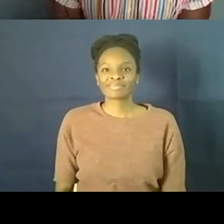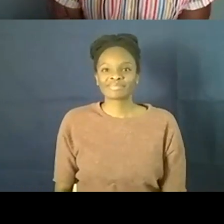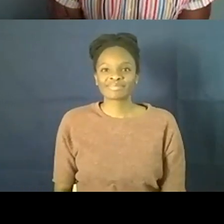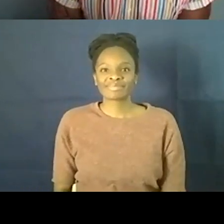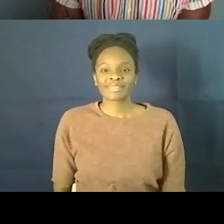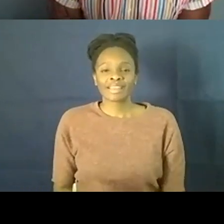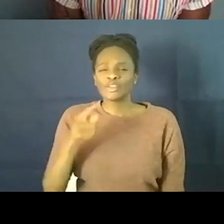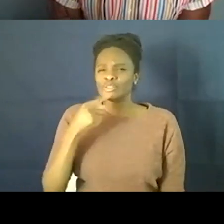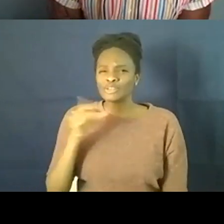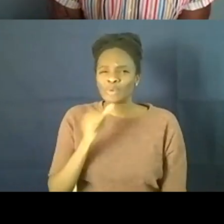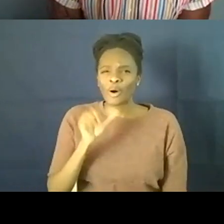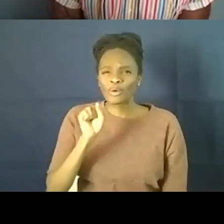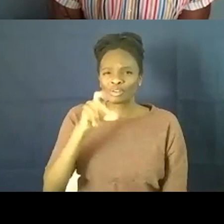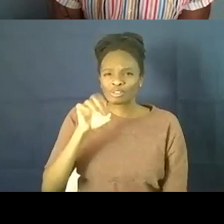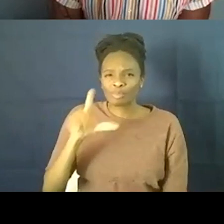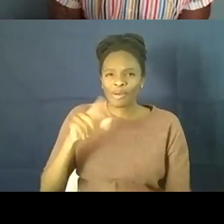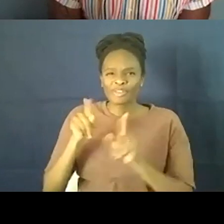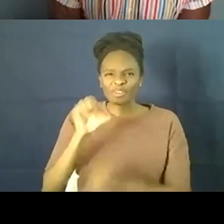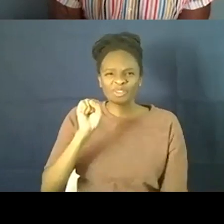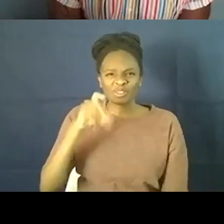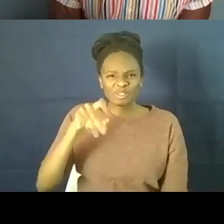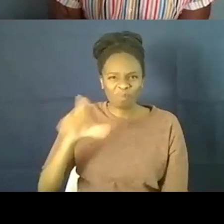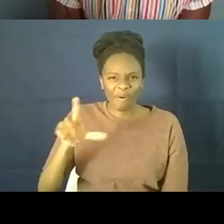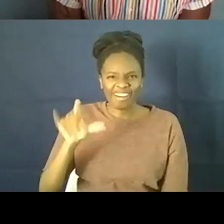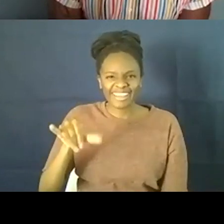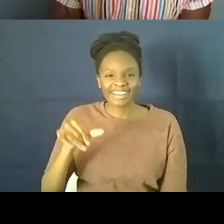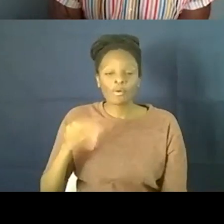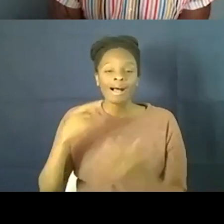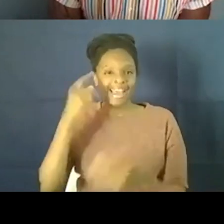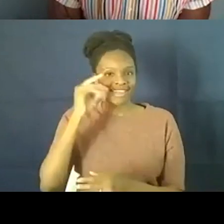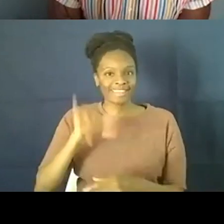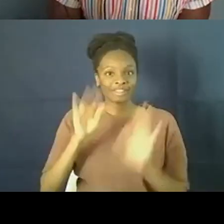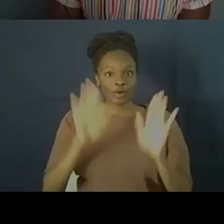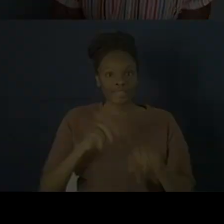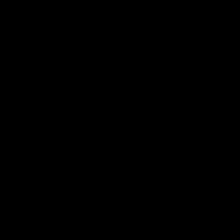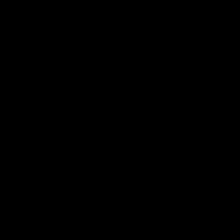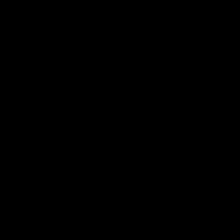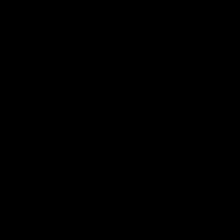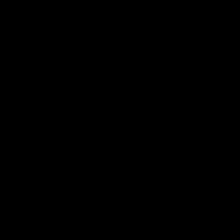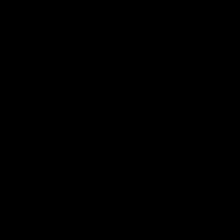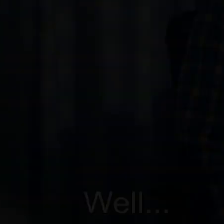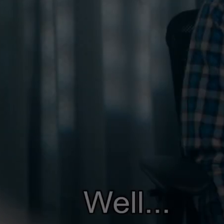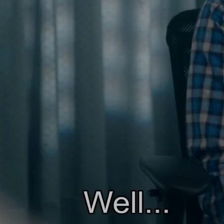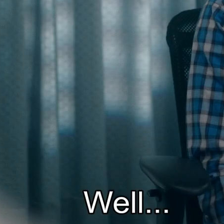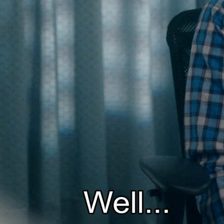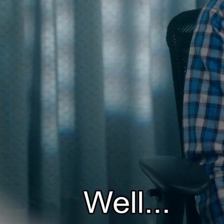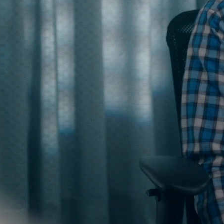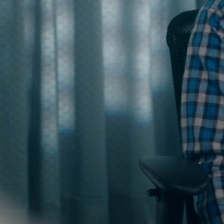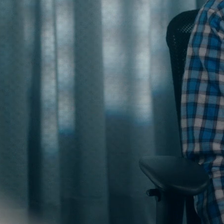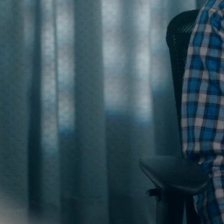I spoiled it. Which I actually think is a really good segue into the next clip. So let's roll it.